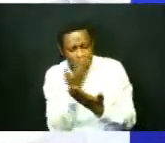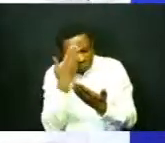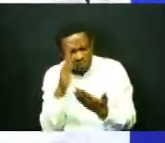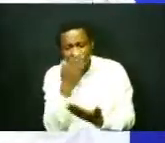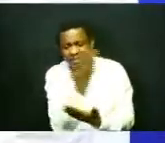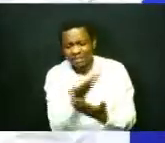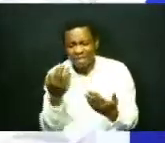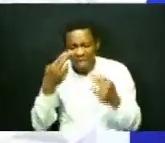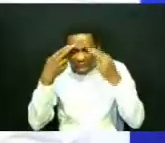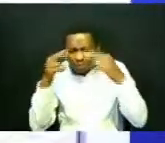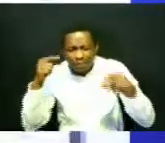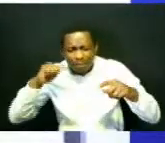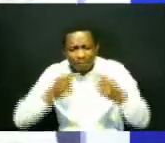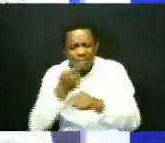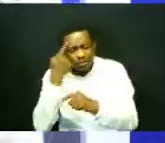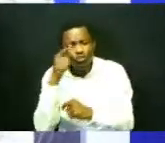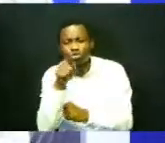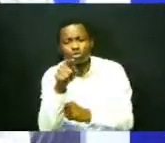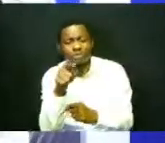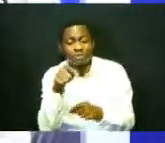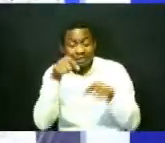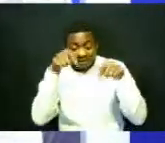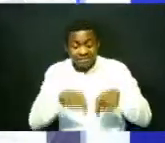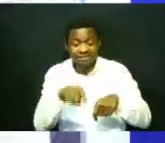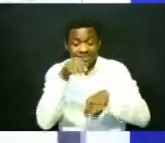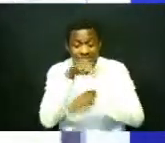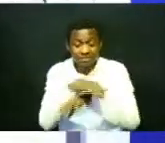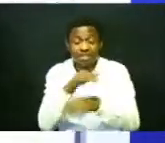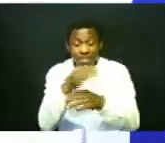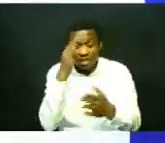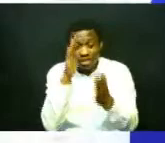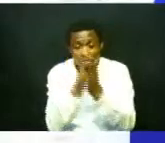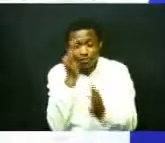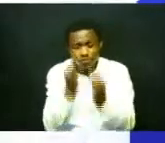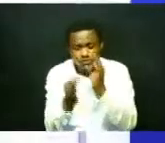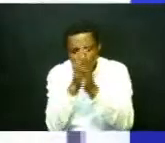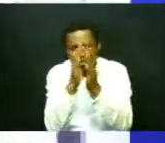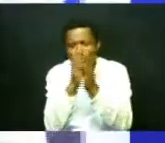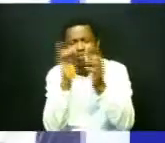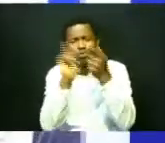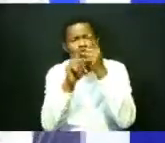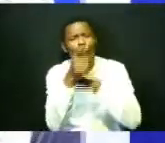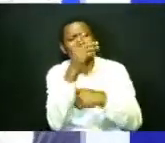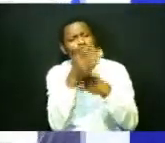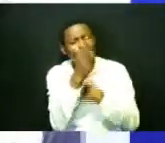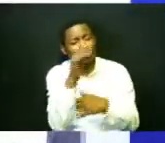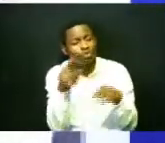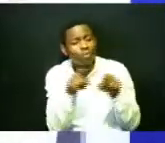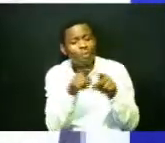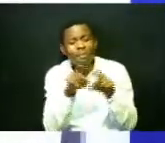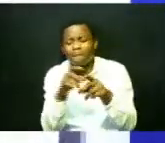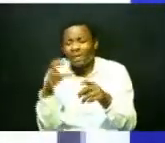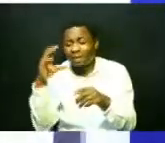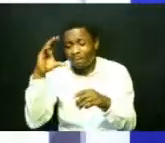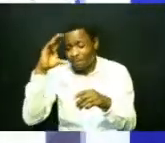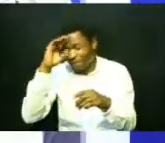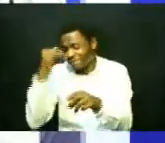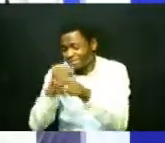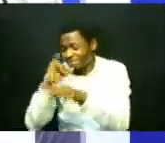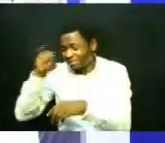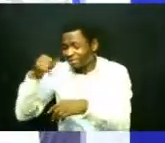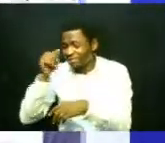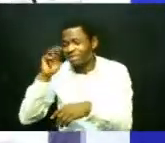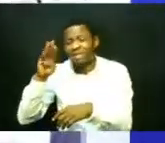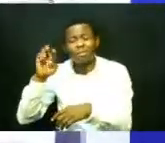burdening you, but tonight if you will cry to the Lord, like Jabez, the Lord will change